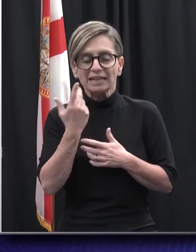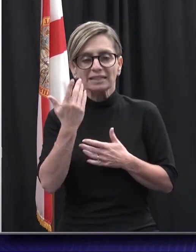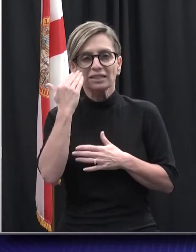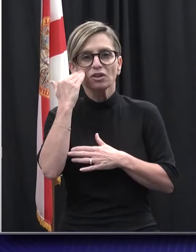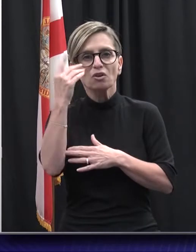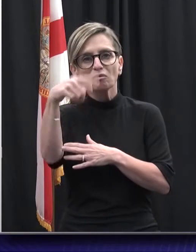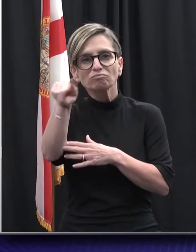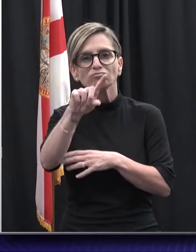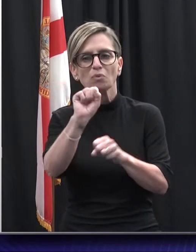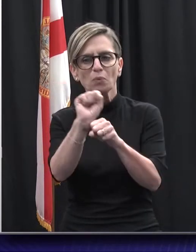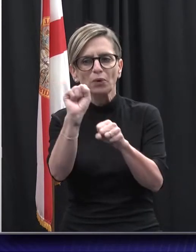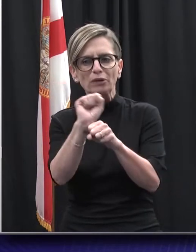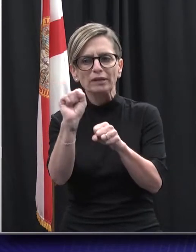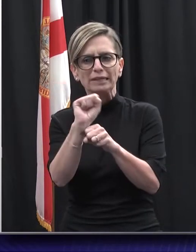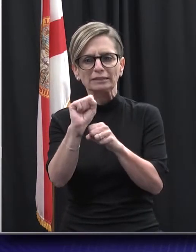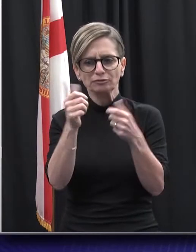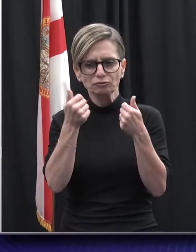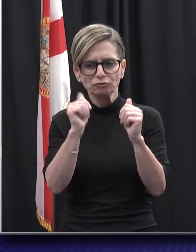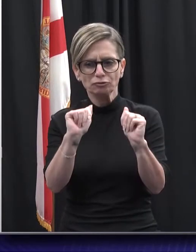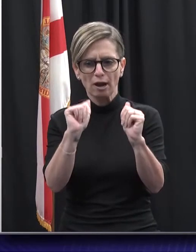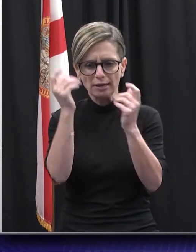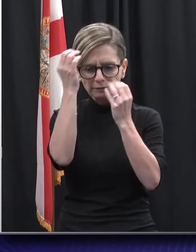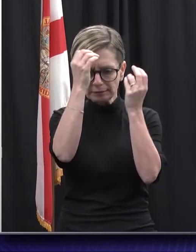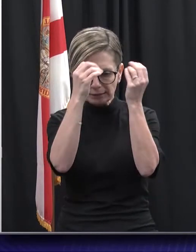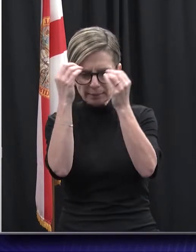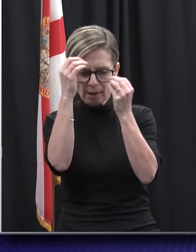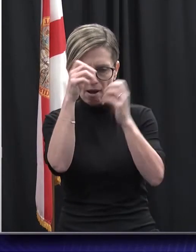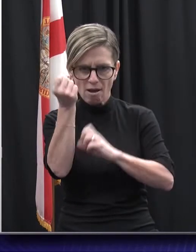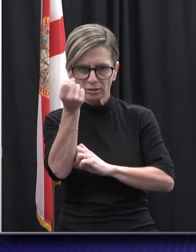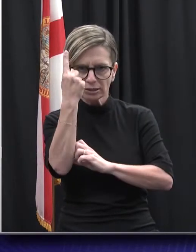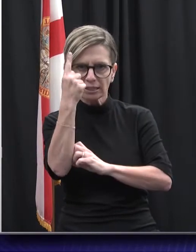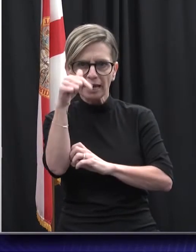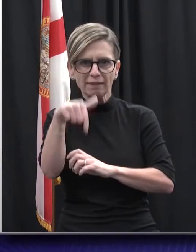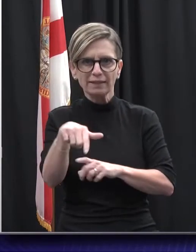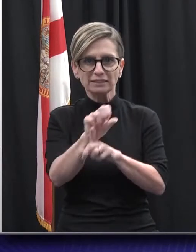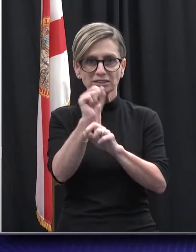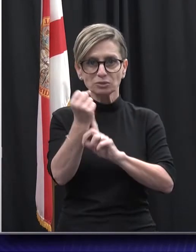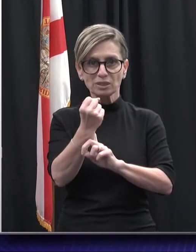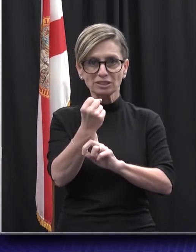to understand this difficult time right now. And as many of you